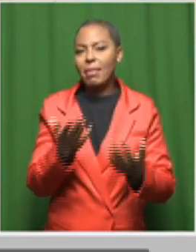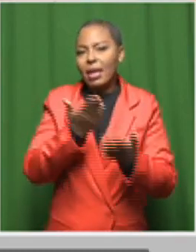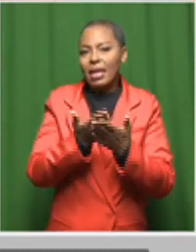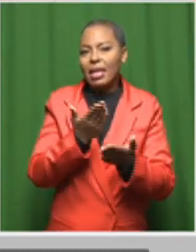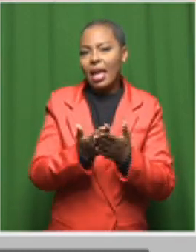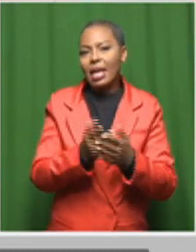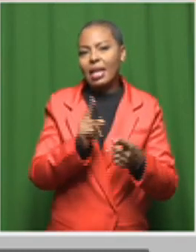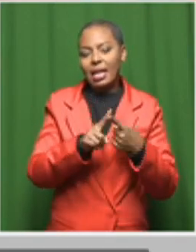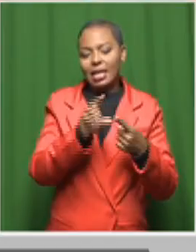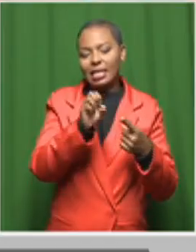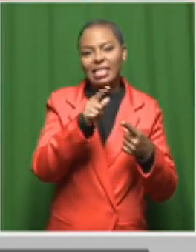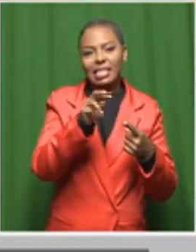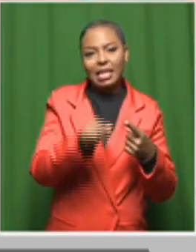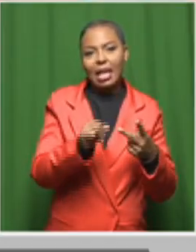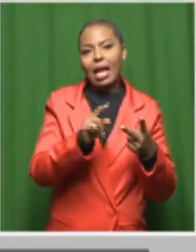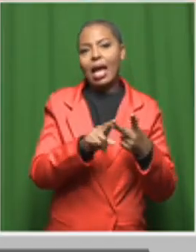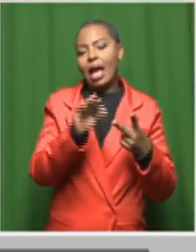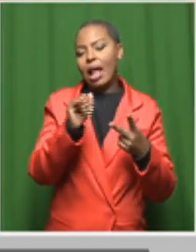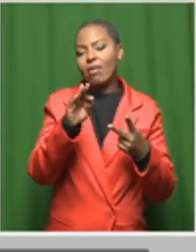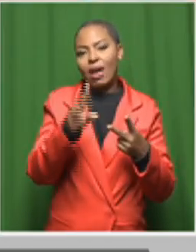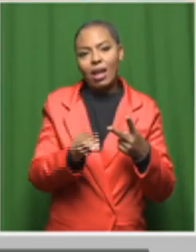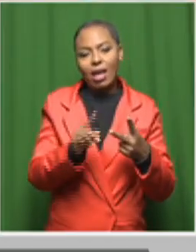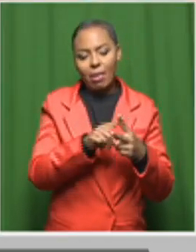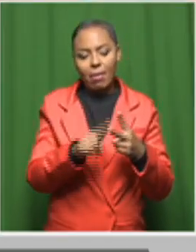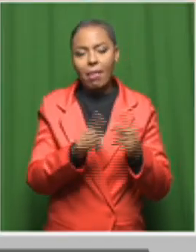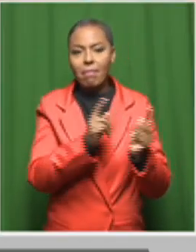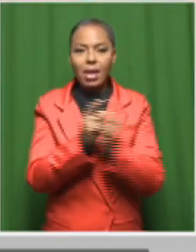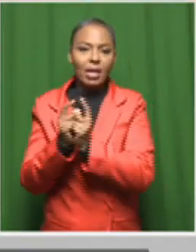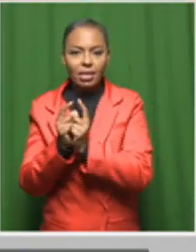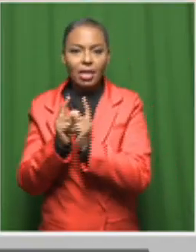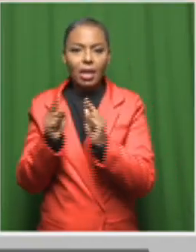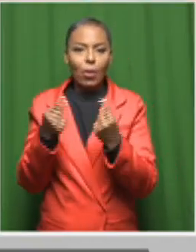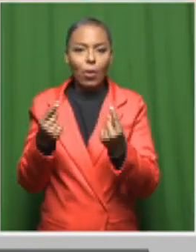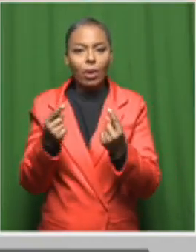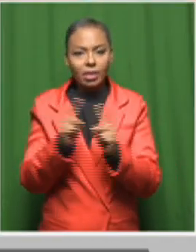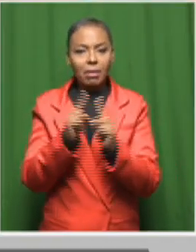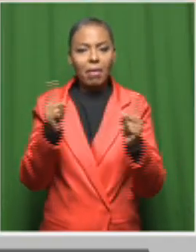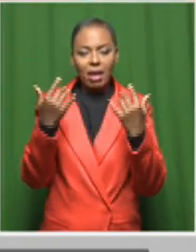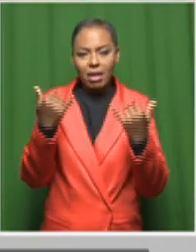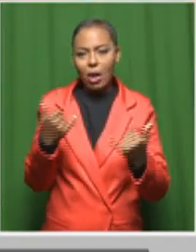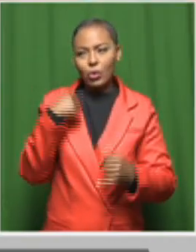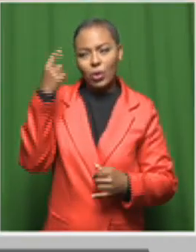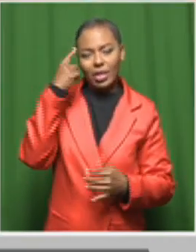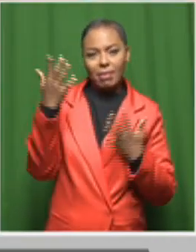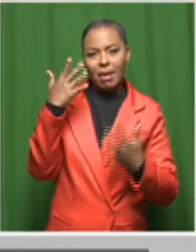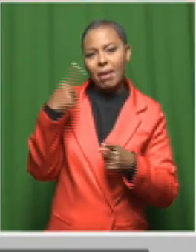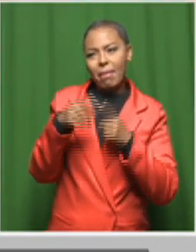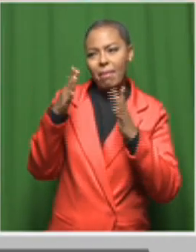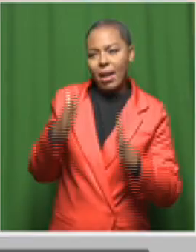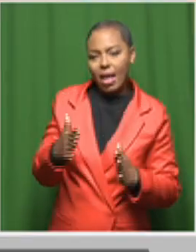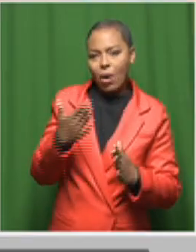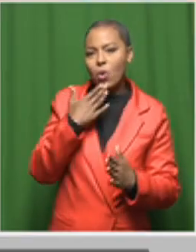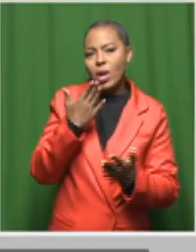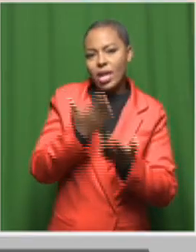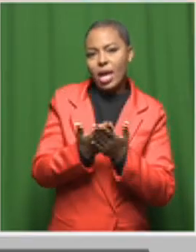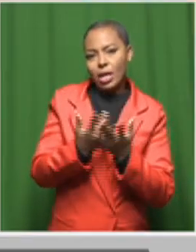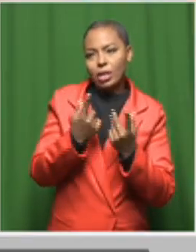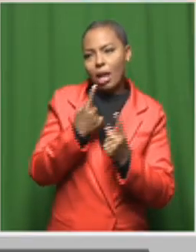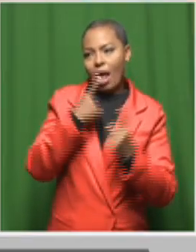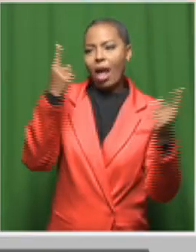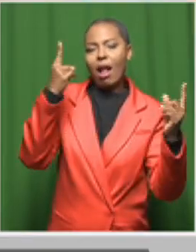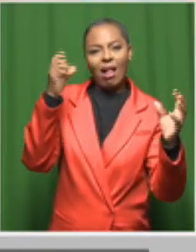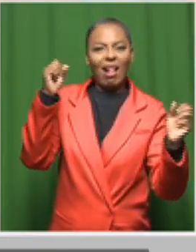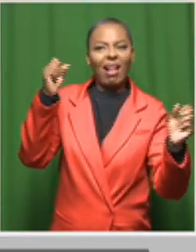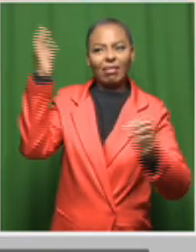They won't meet each other until those championship rounds because of their seedings. Do you think there is a player that can do that? Well, I think that we've got a